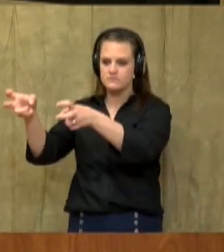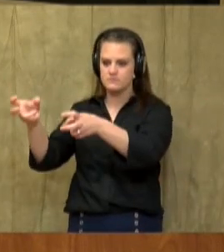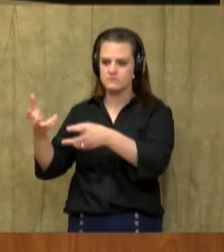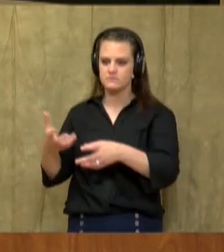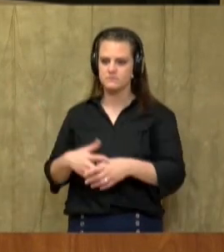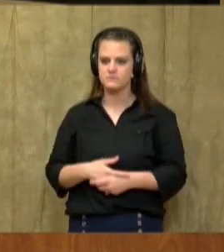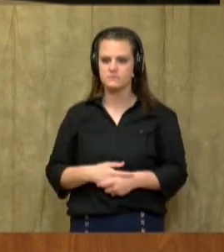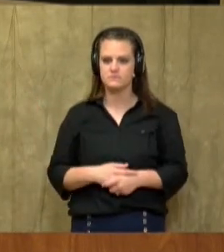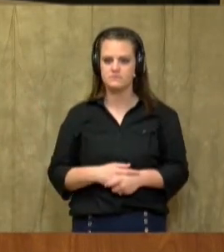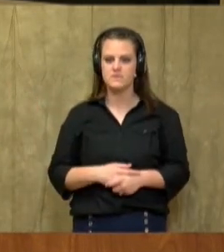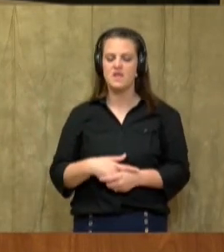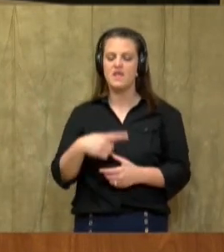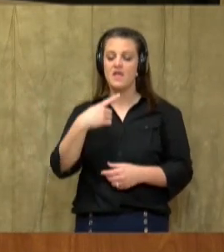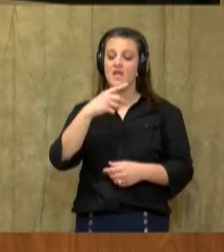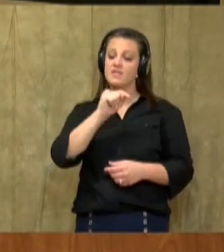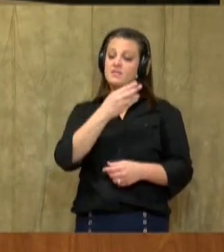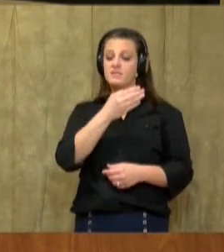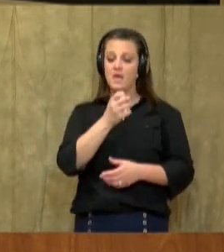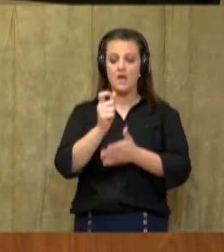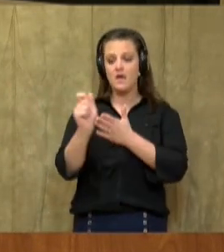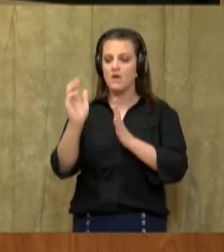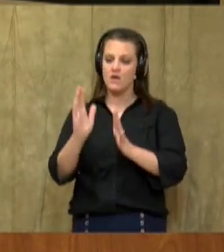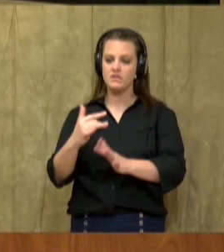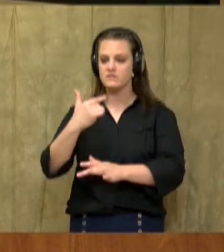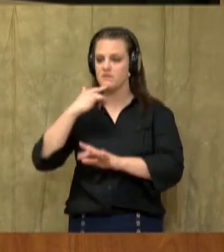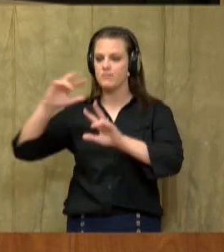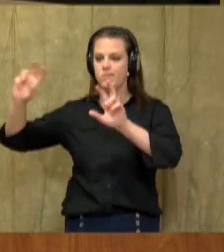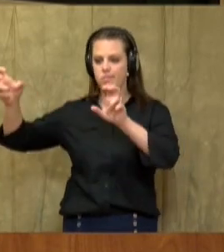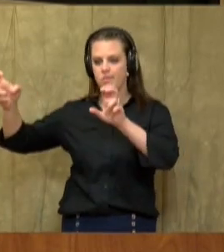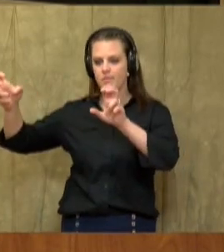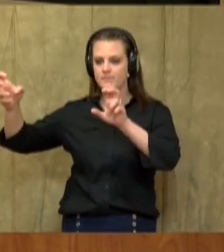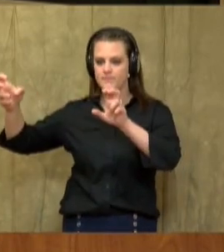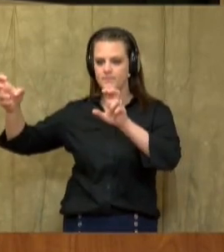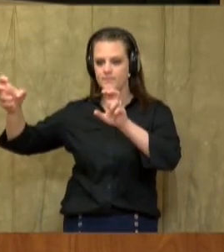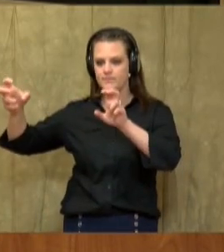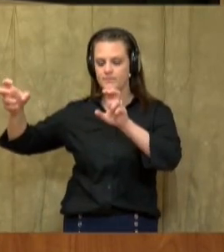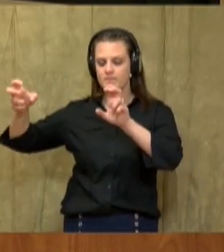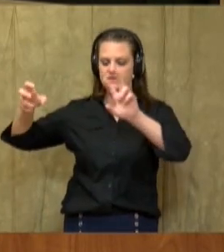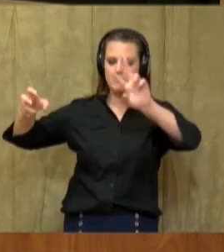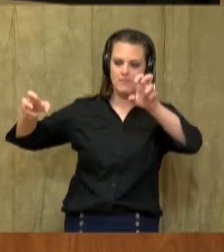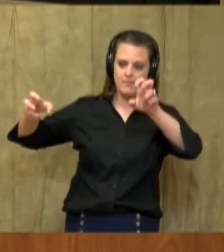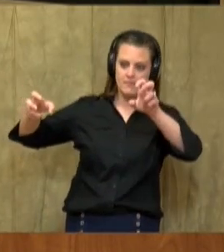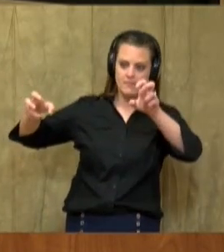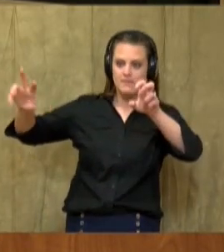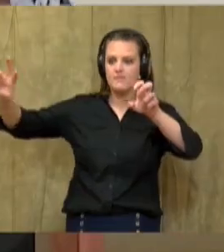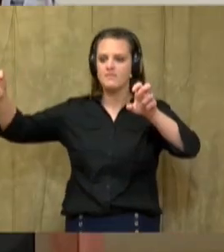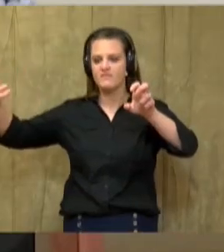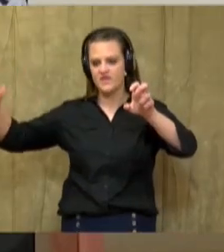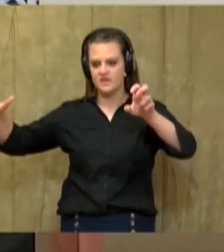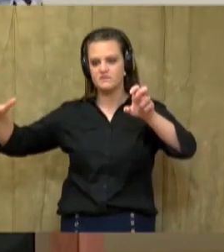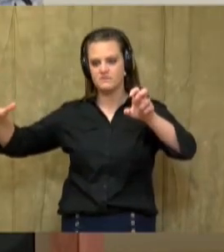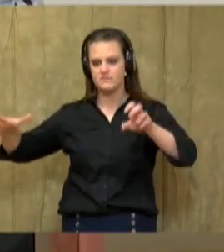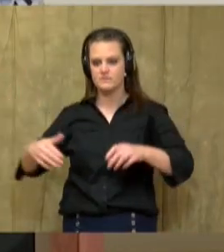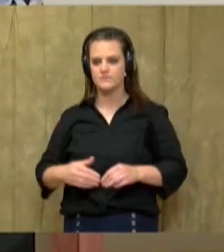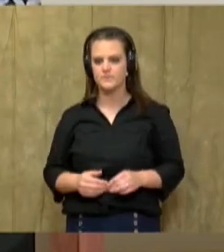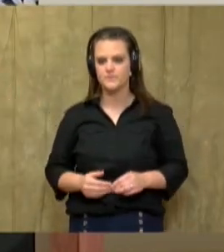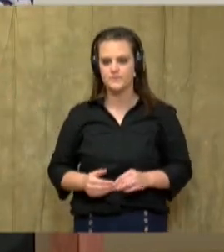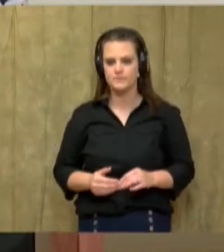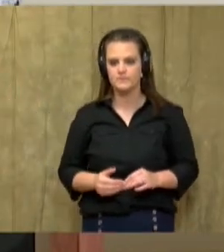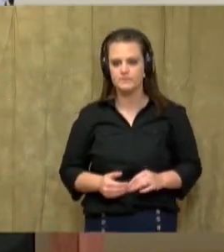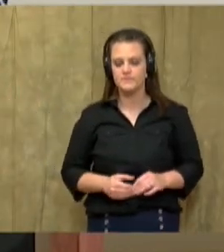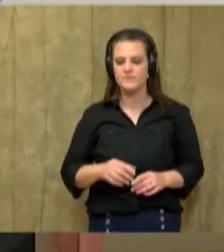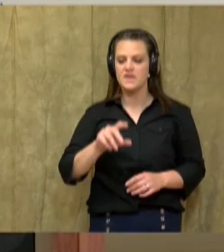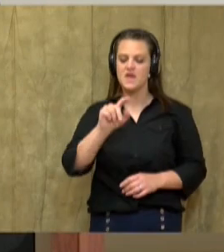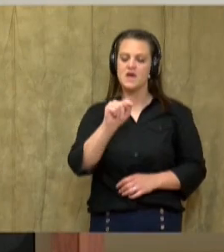quoting, the author says, and you see I have my 2 quotation marks because I open it with one and I close it with one. Or